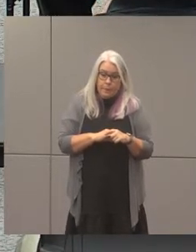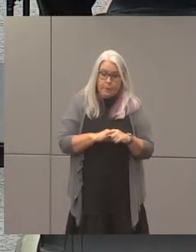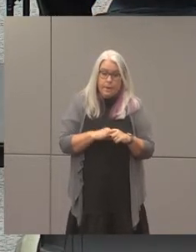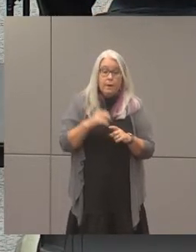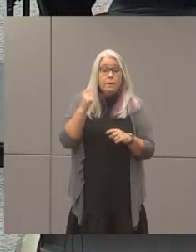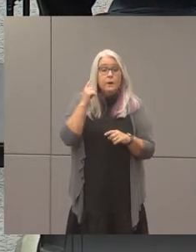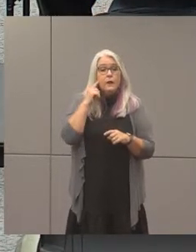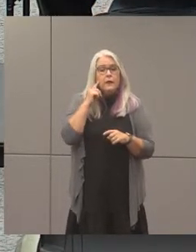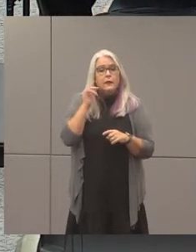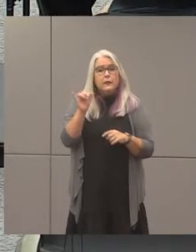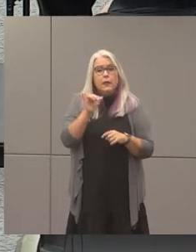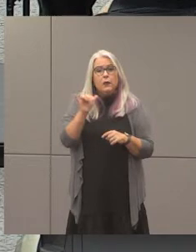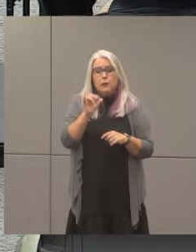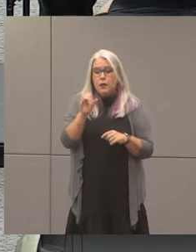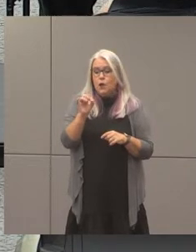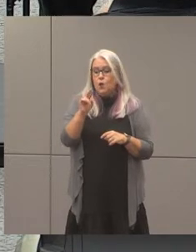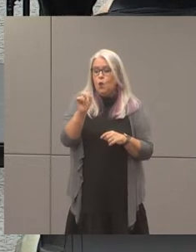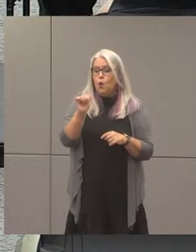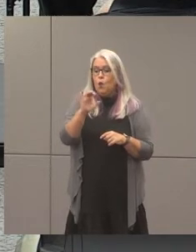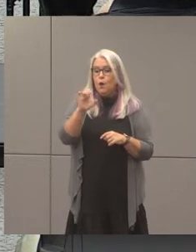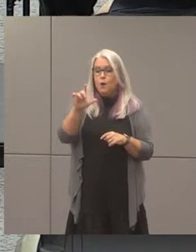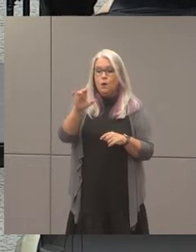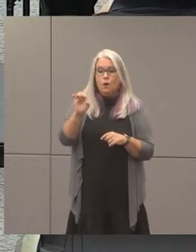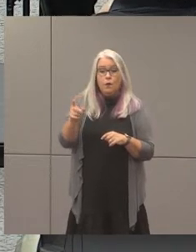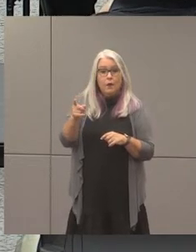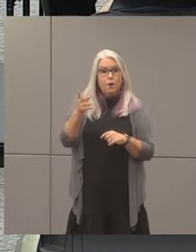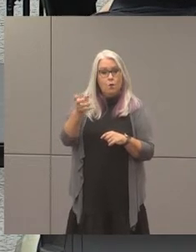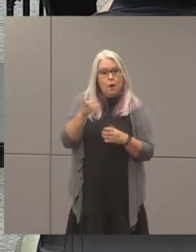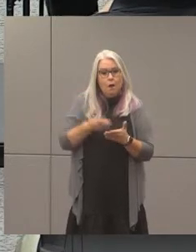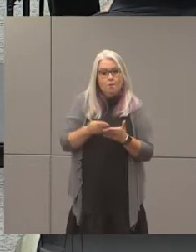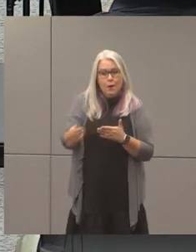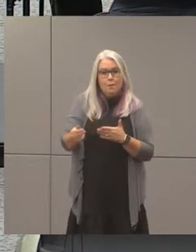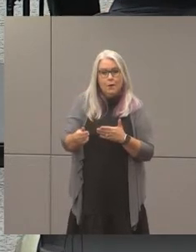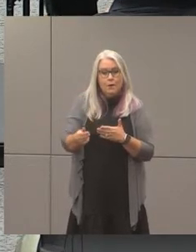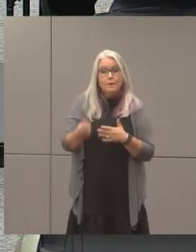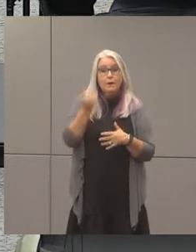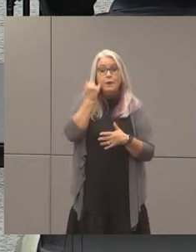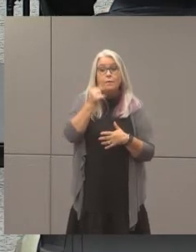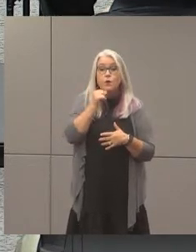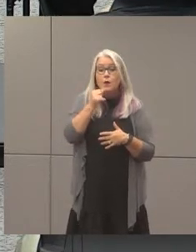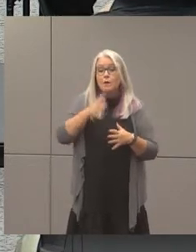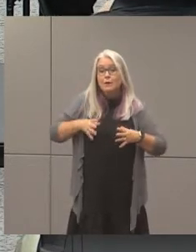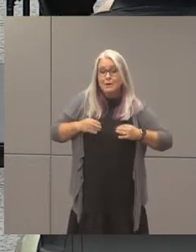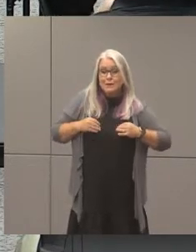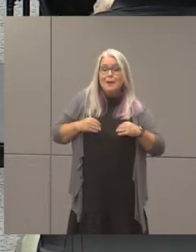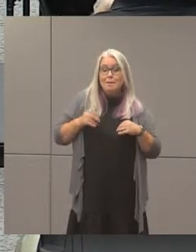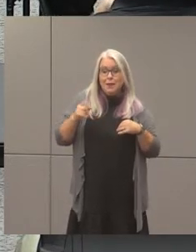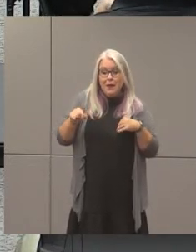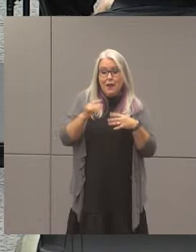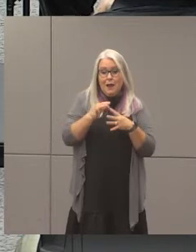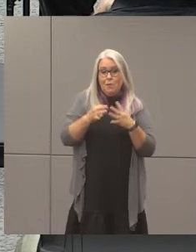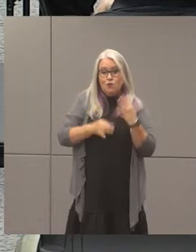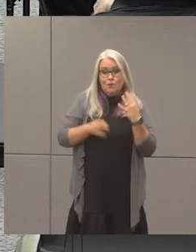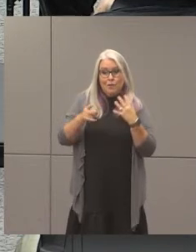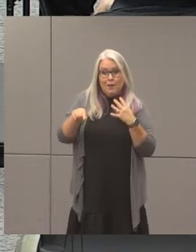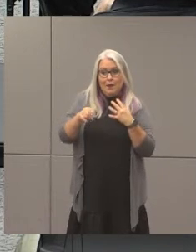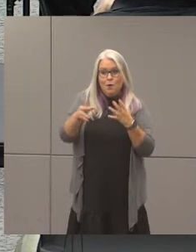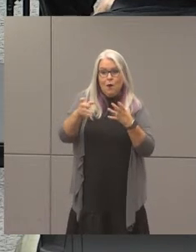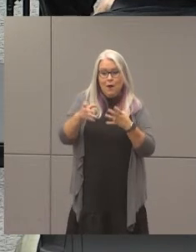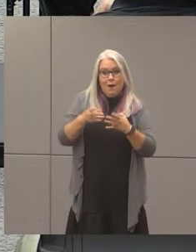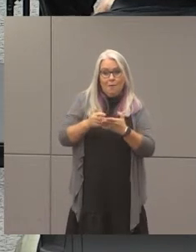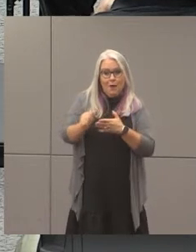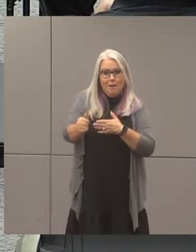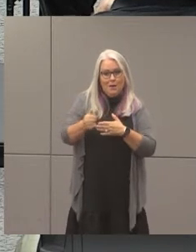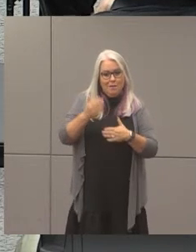Oracle is indicating they want payment. If we don't accept the option, they want payment by the end of the